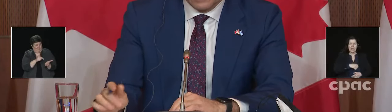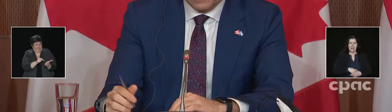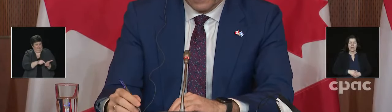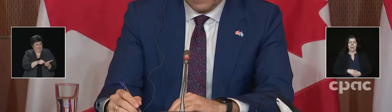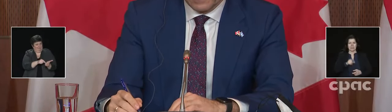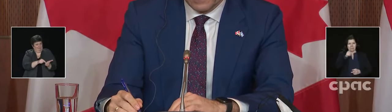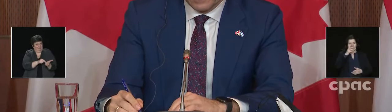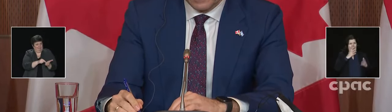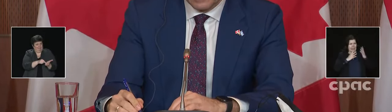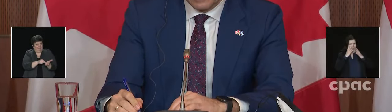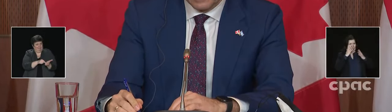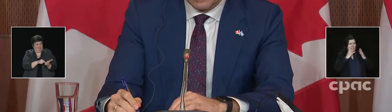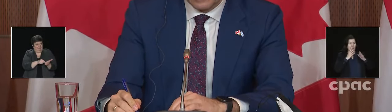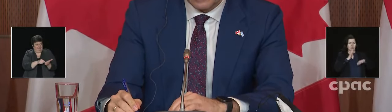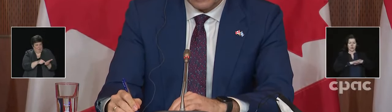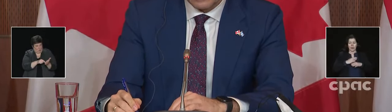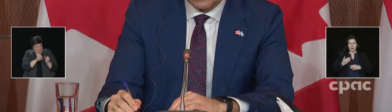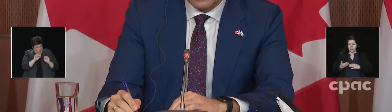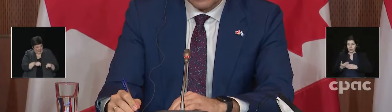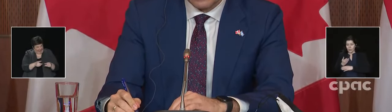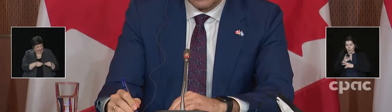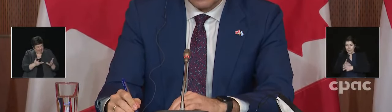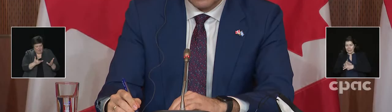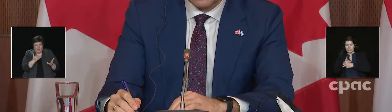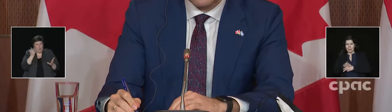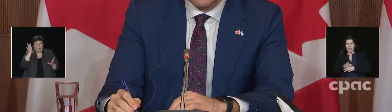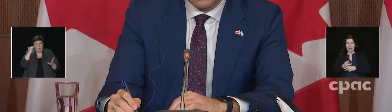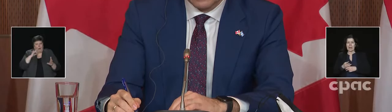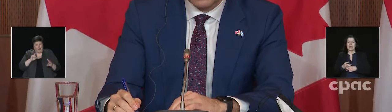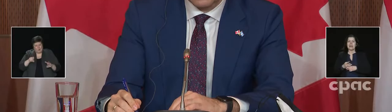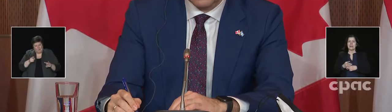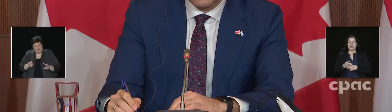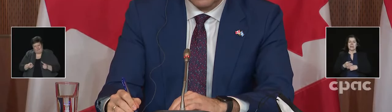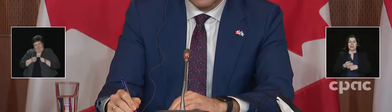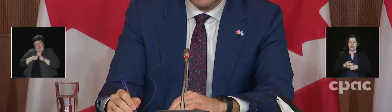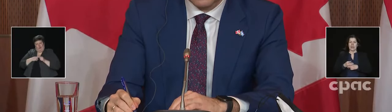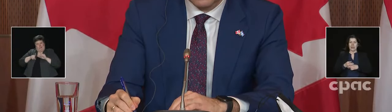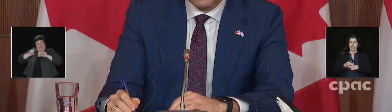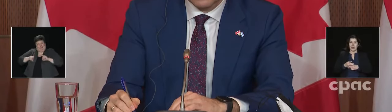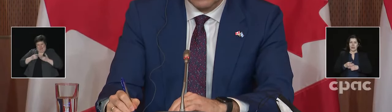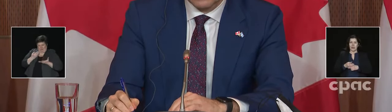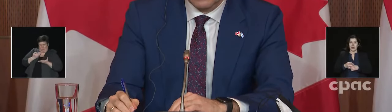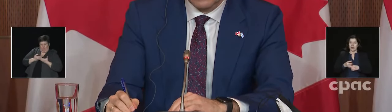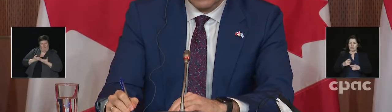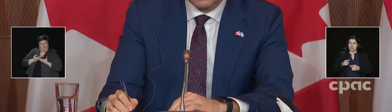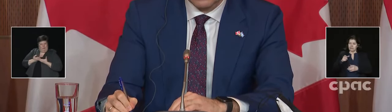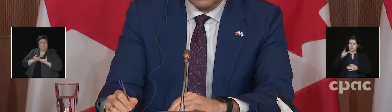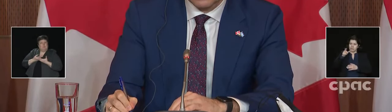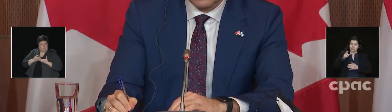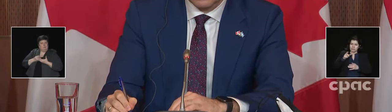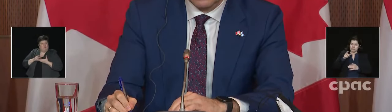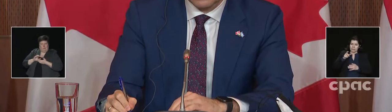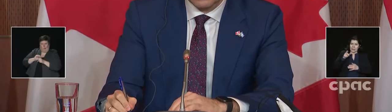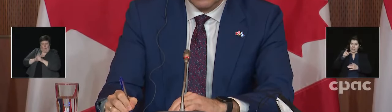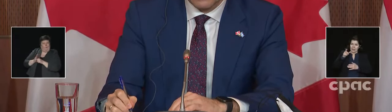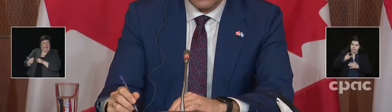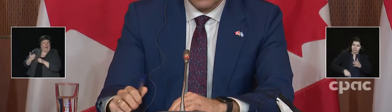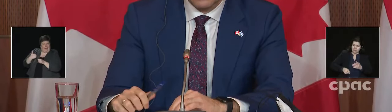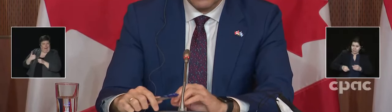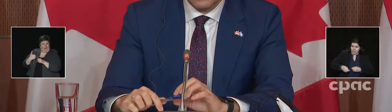know, practically administer because it requires a positive test, especially since it has to happen within